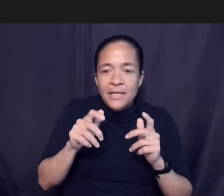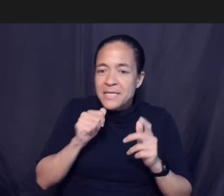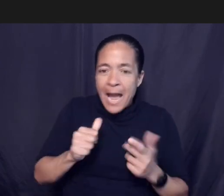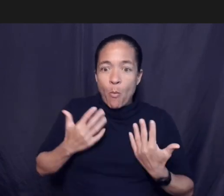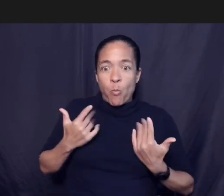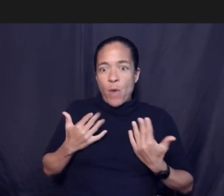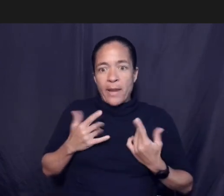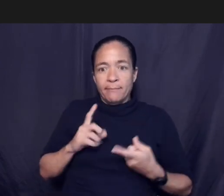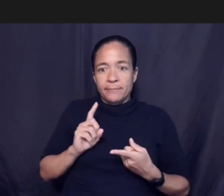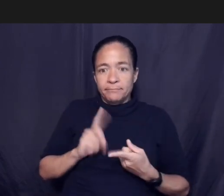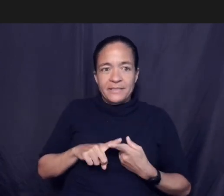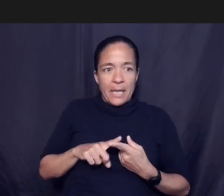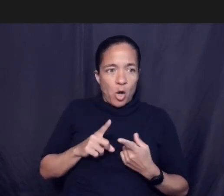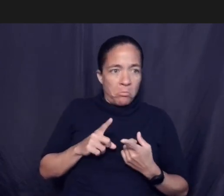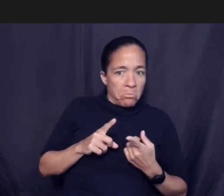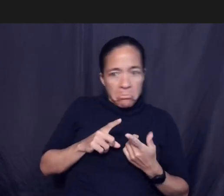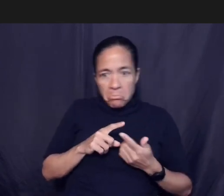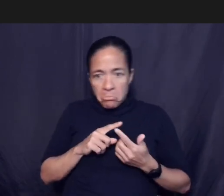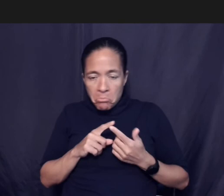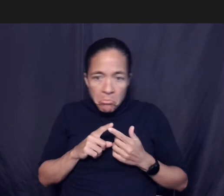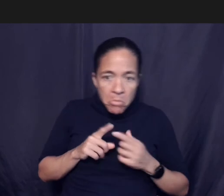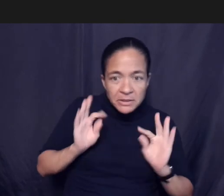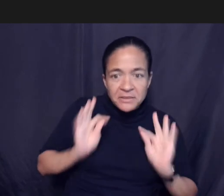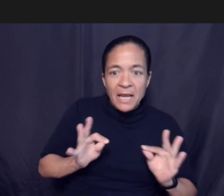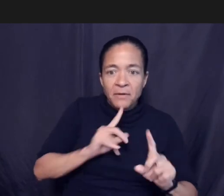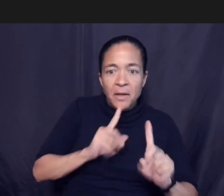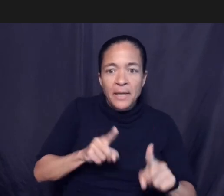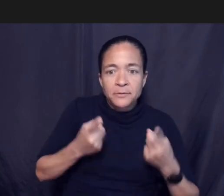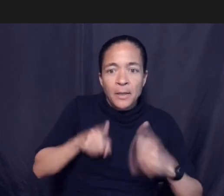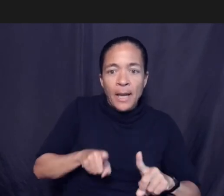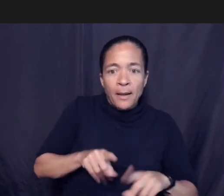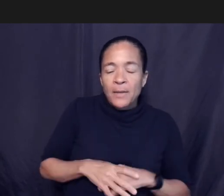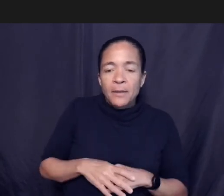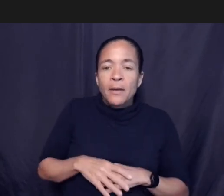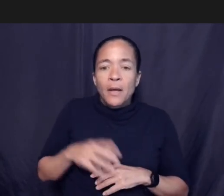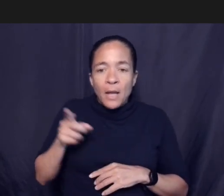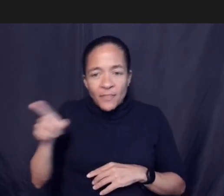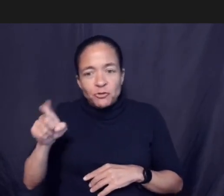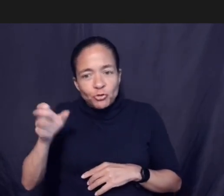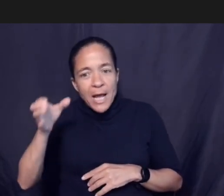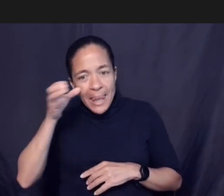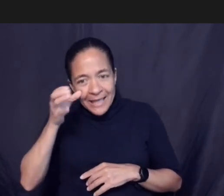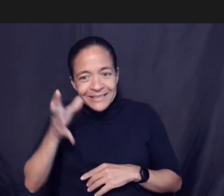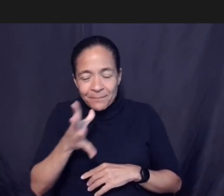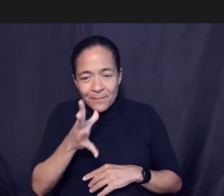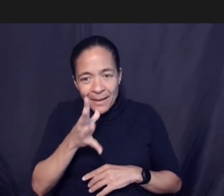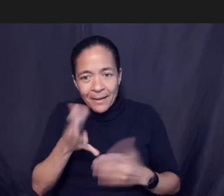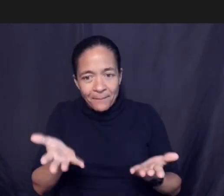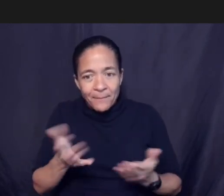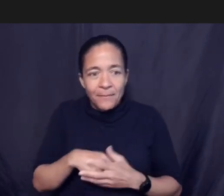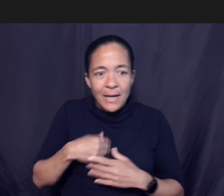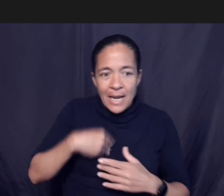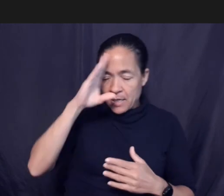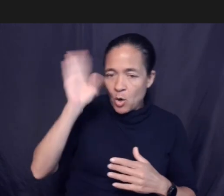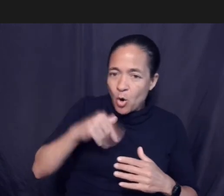a definitive answer, and actually listen to moms. Like, I know as a dad is like,